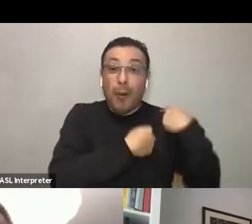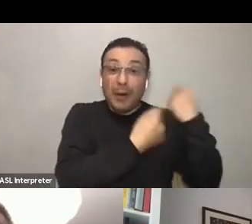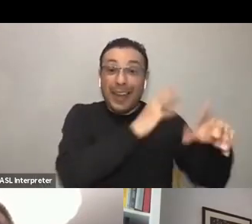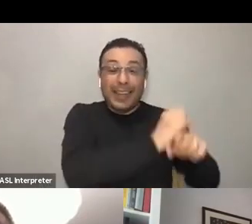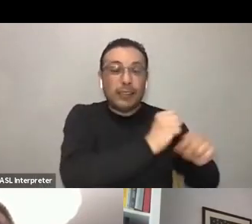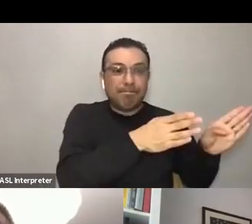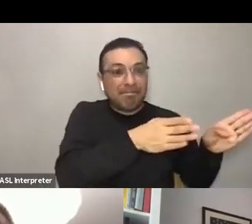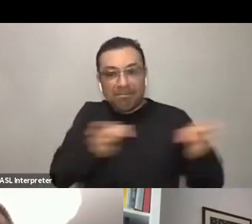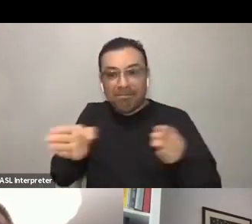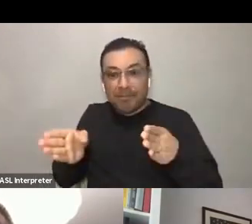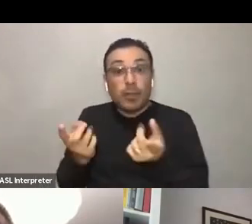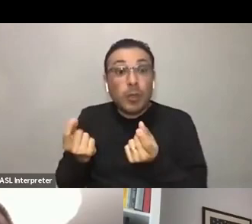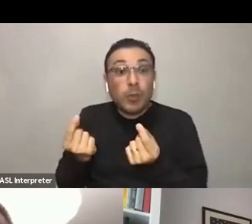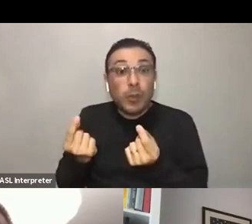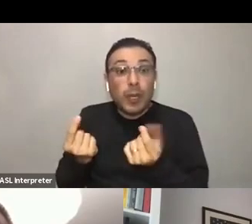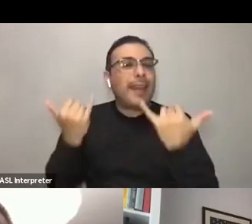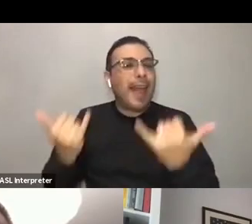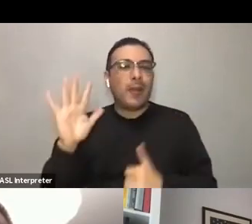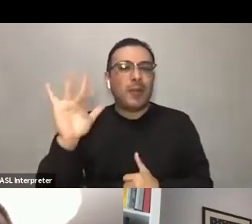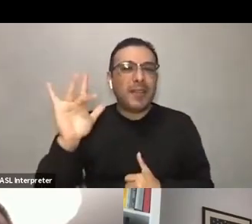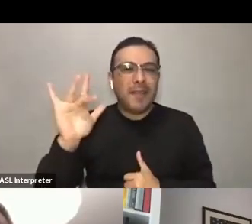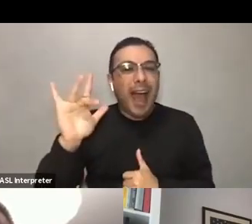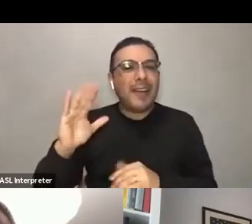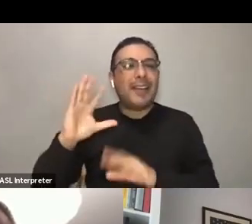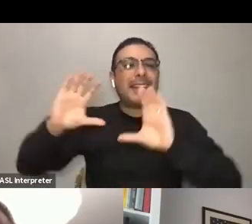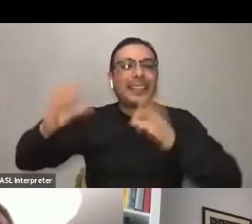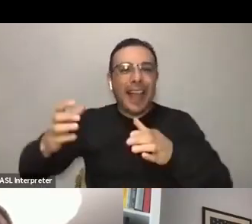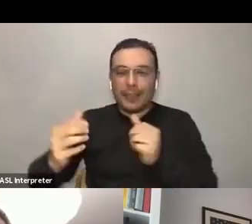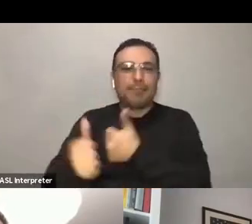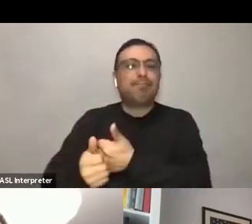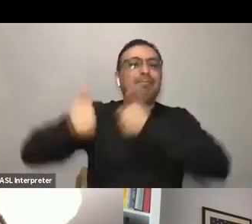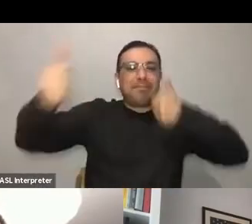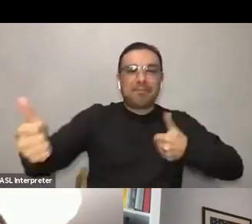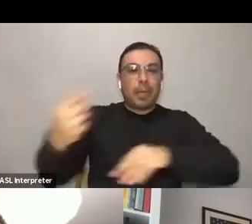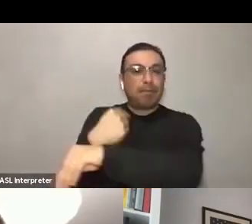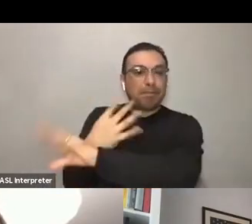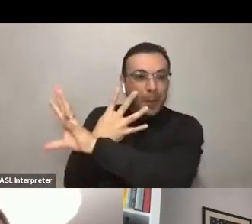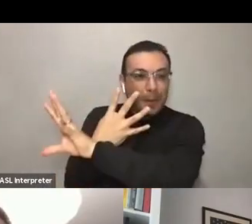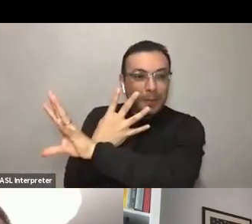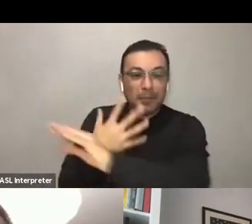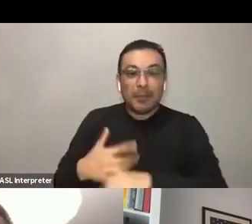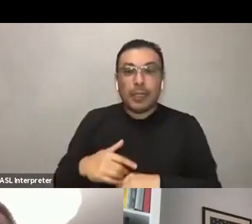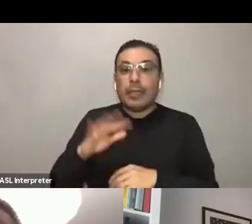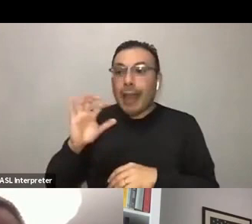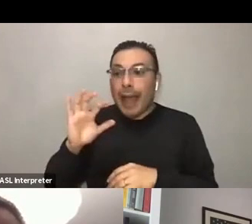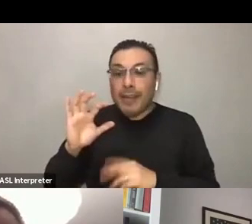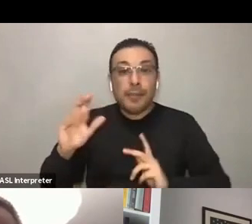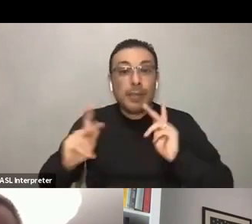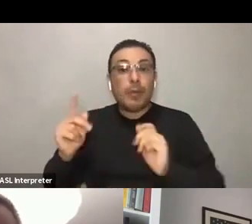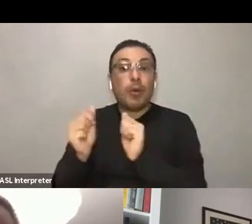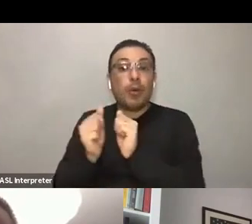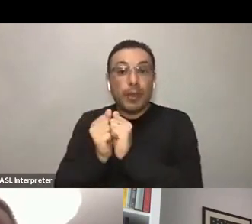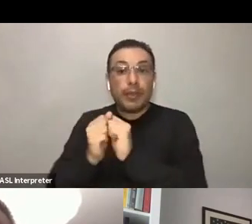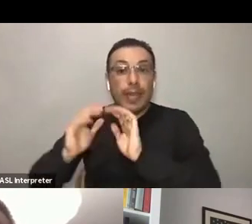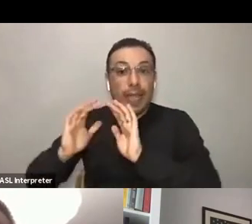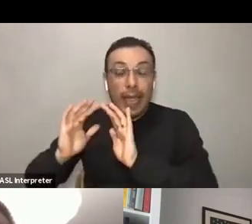offer 25 remote classes, seven days a week with attendance of over 500 without internet access. also offer